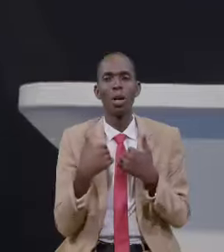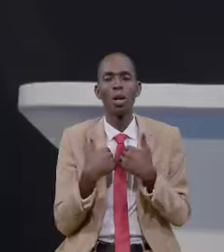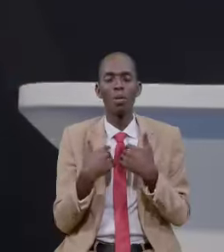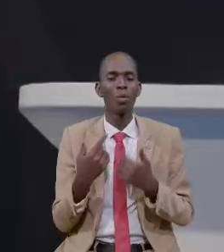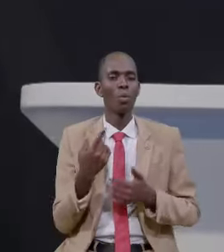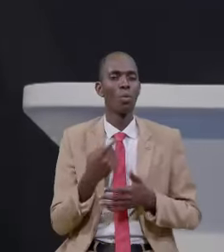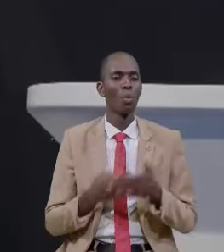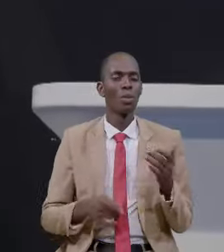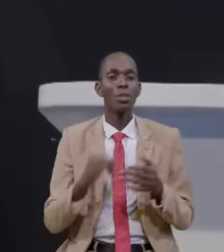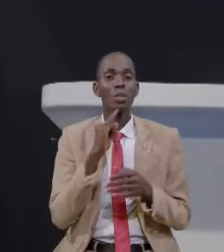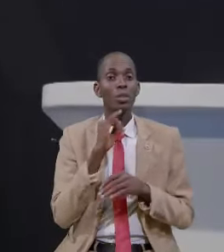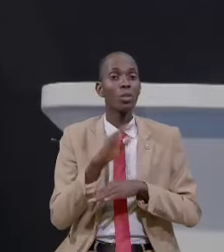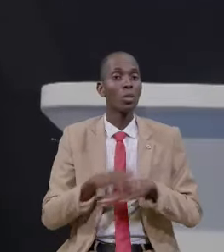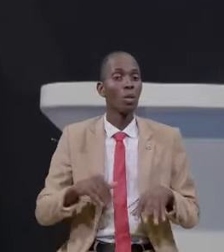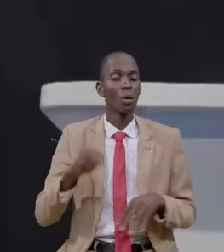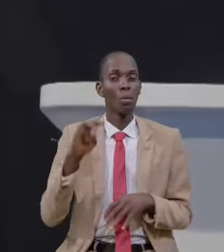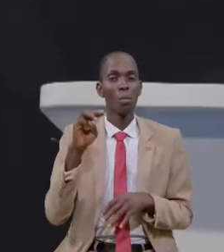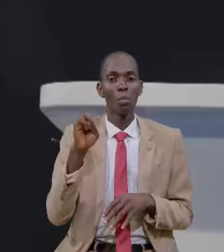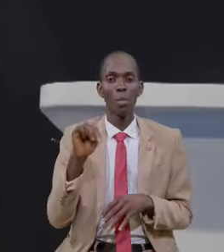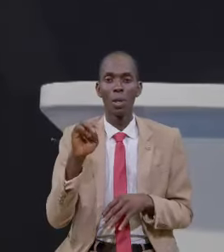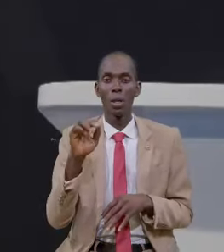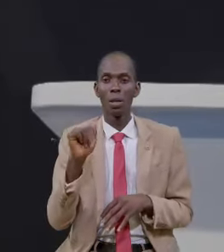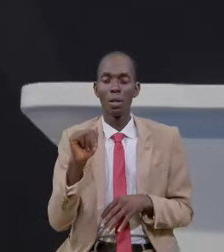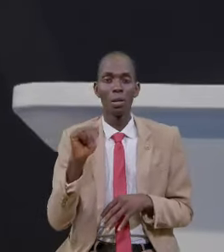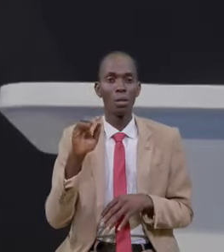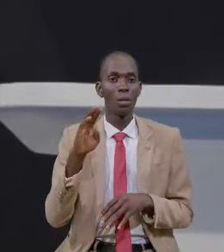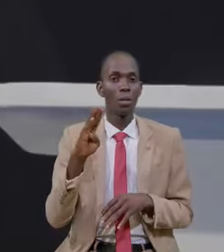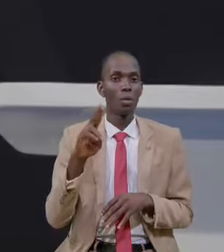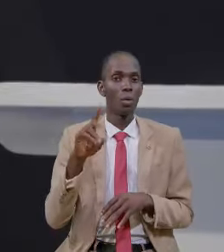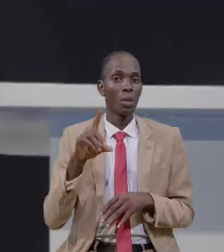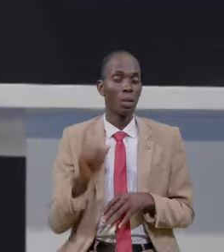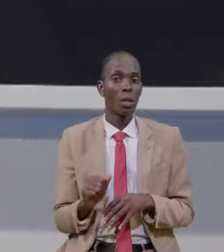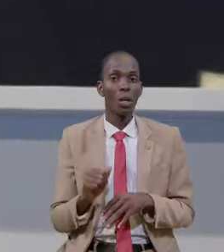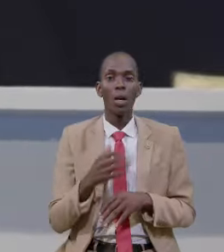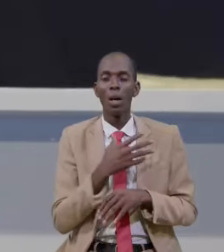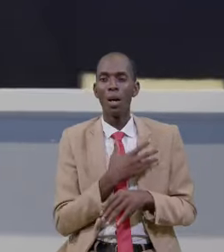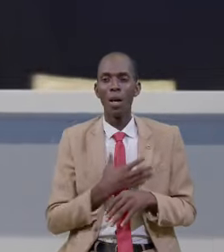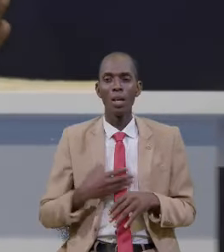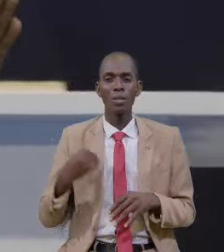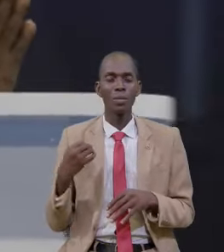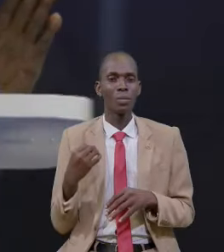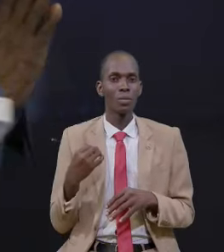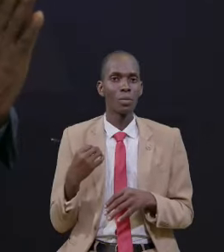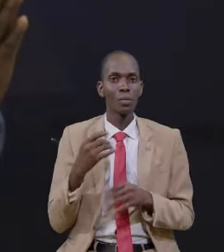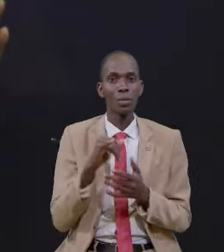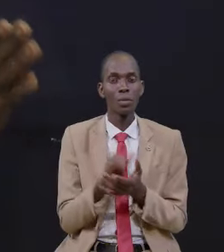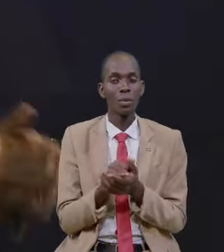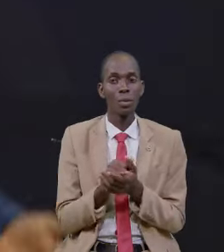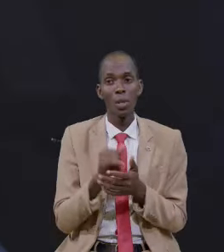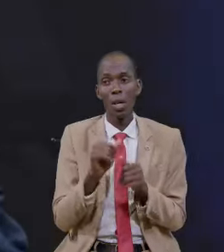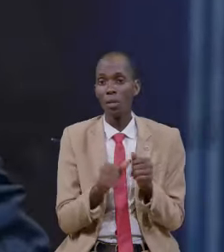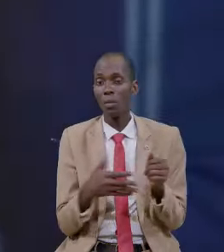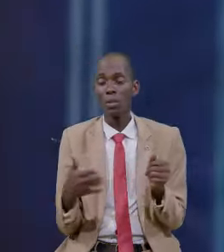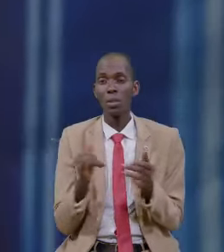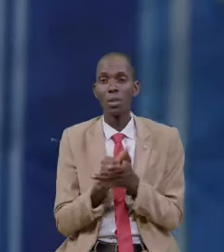And because of the dead nerves and the retina, everything that is not seen well there,